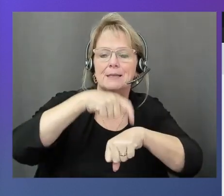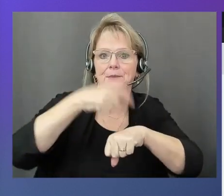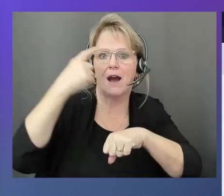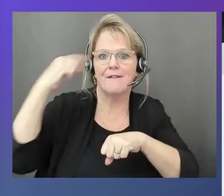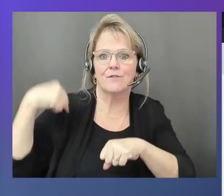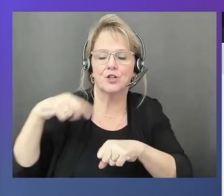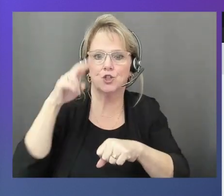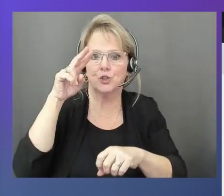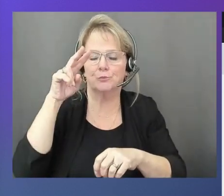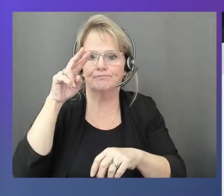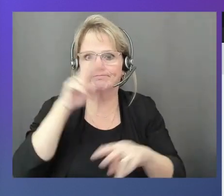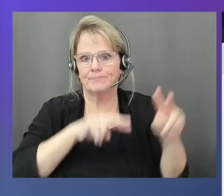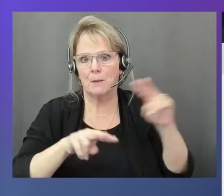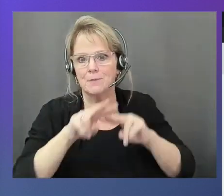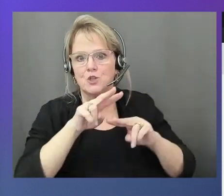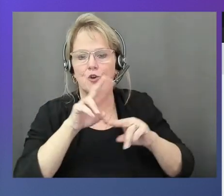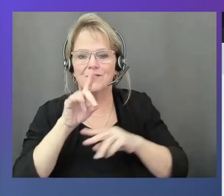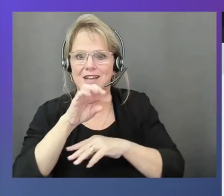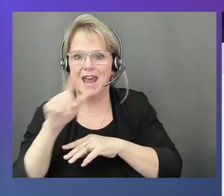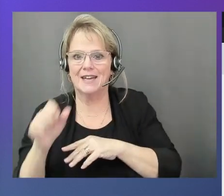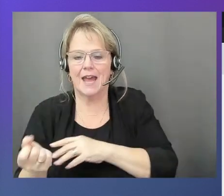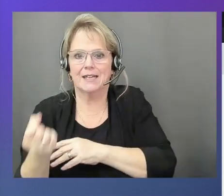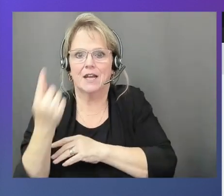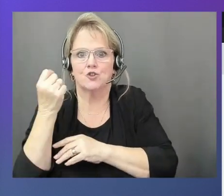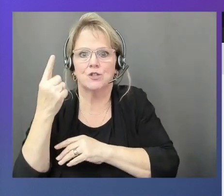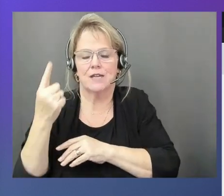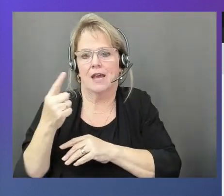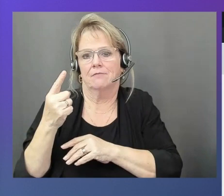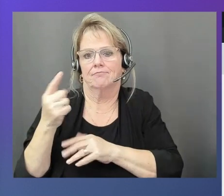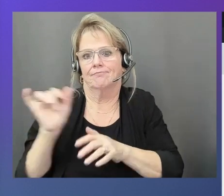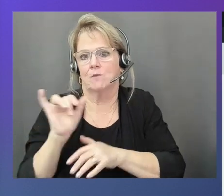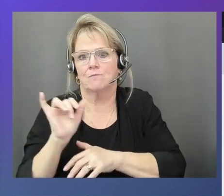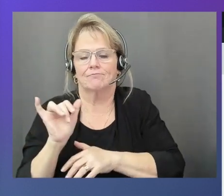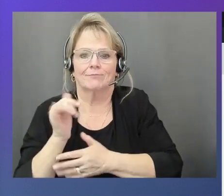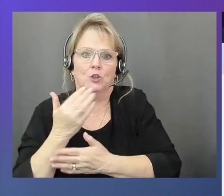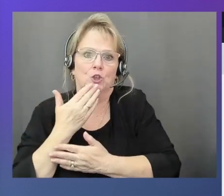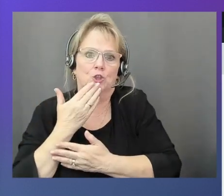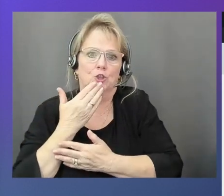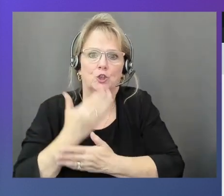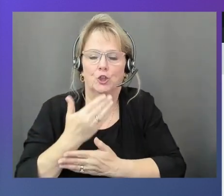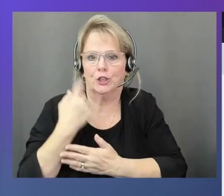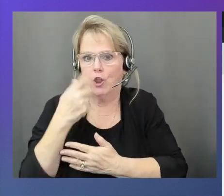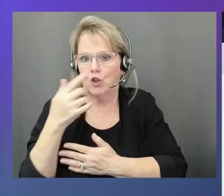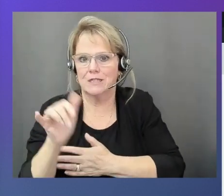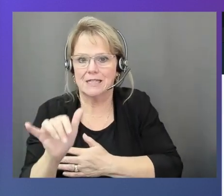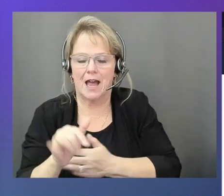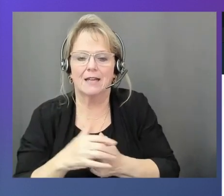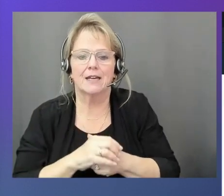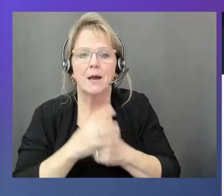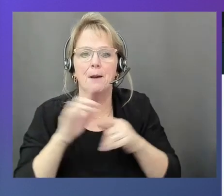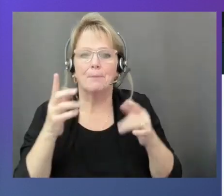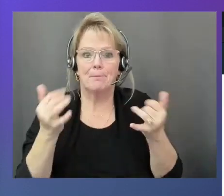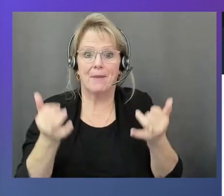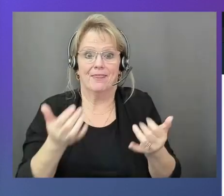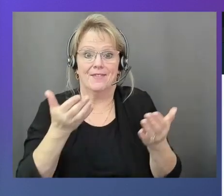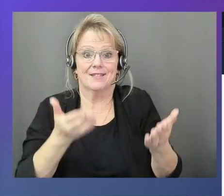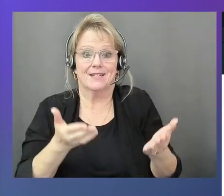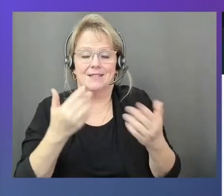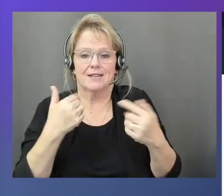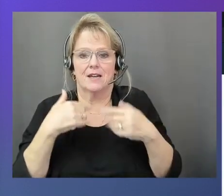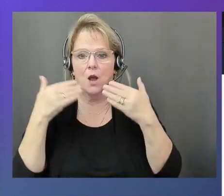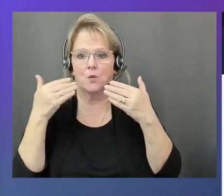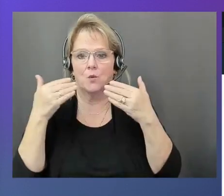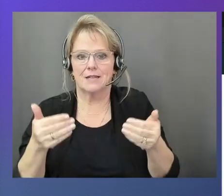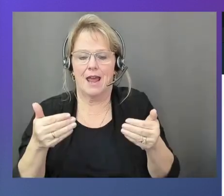data and then be able to understand what good looks like. But nevertheless, this is it. I was able to go ahead and create